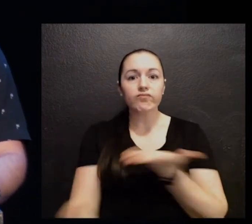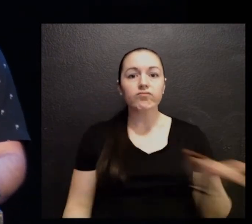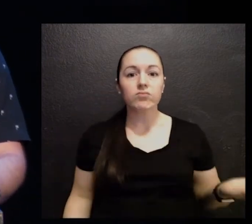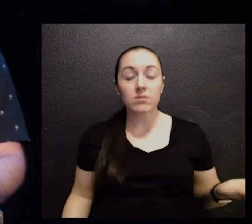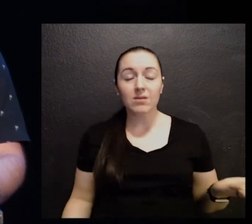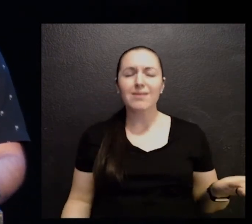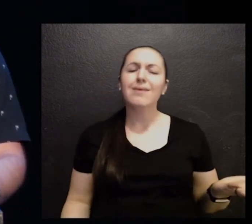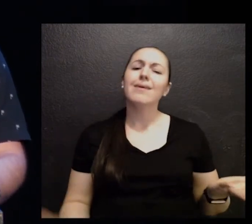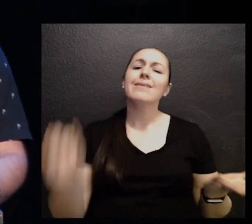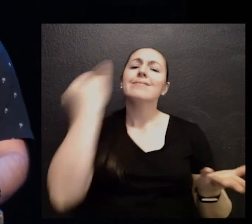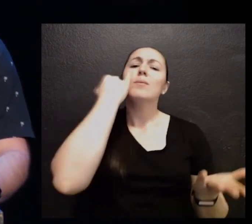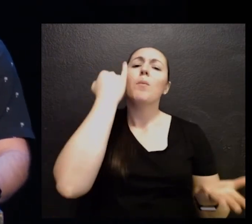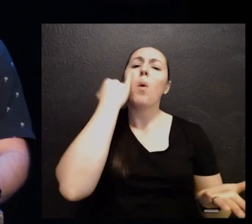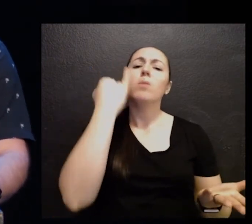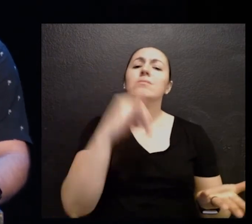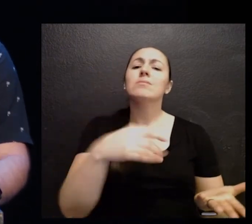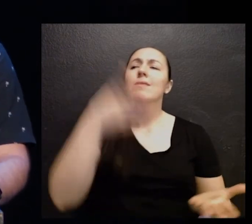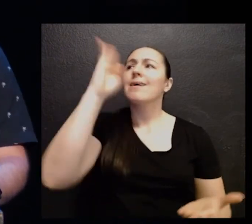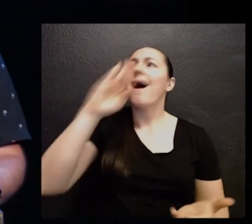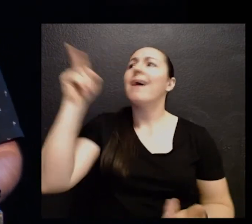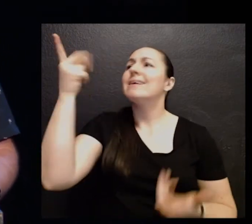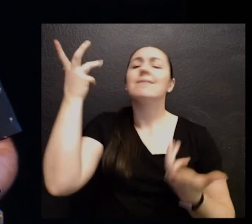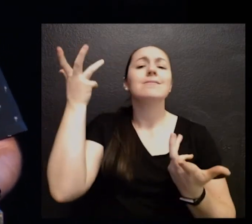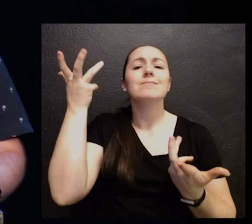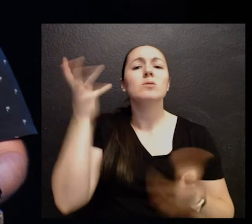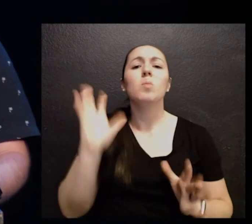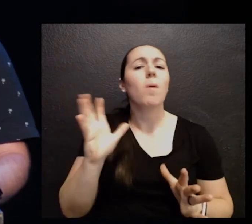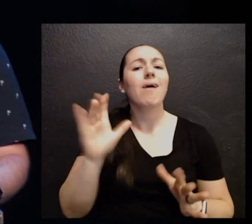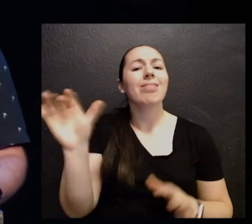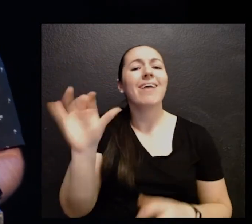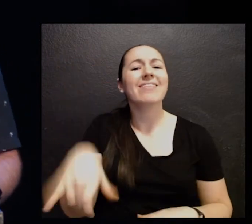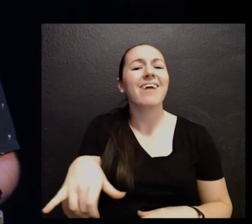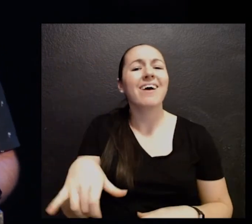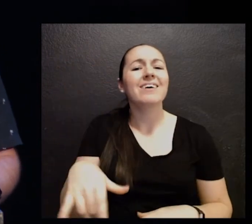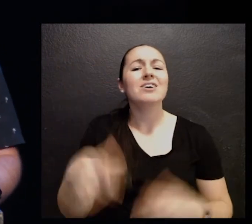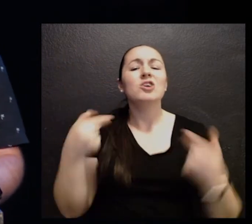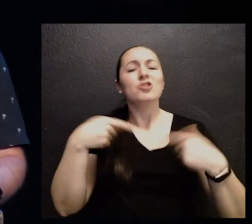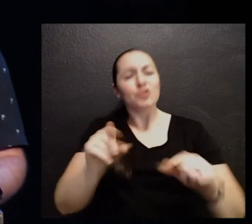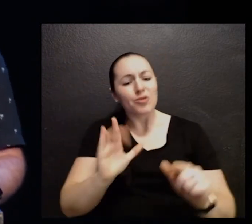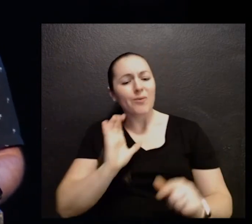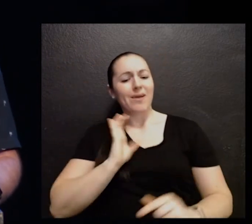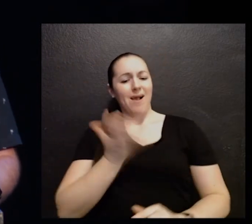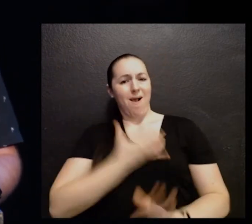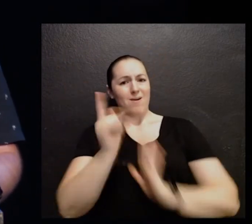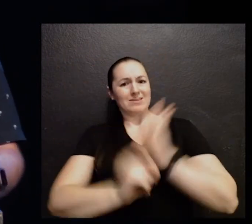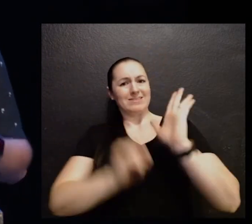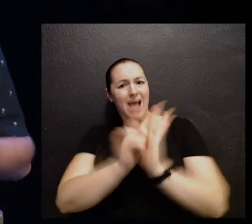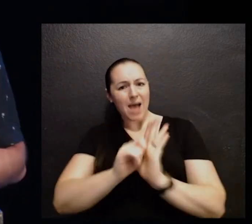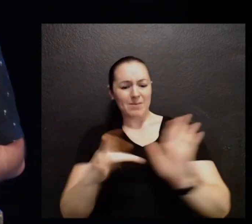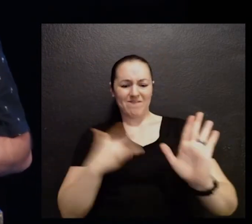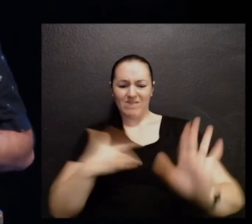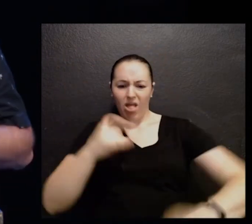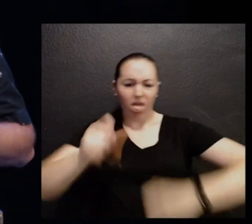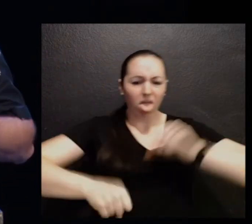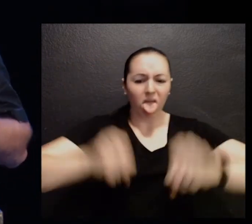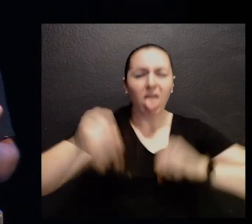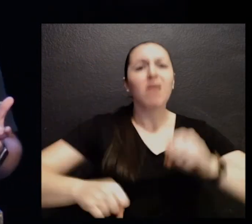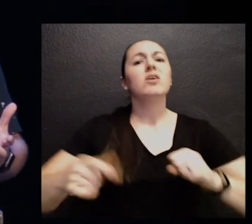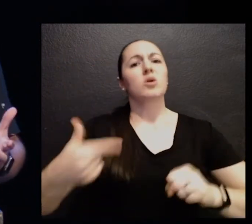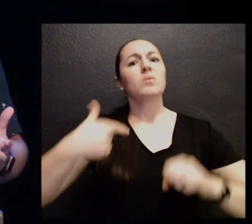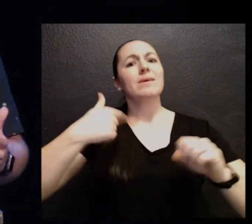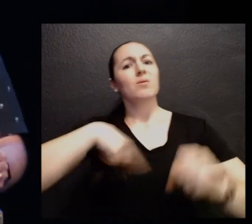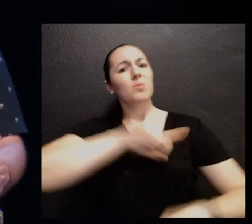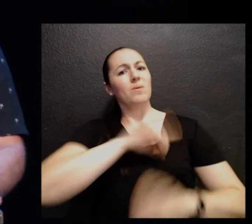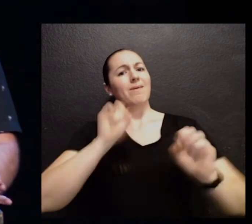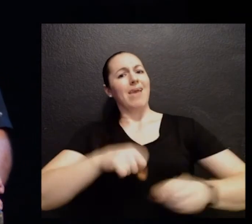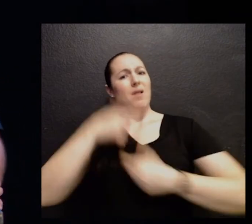that? In times of uncertainty, we can be certain that rest is a